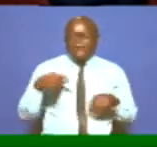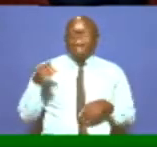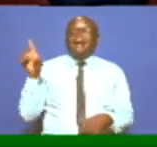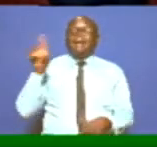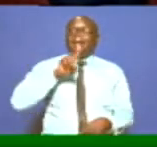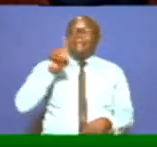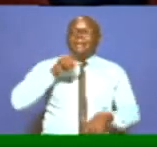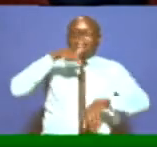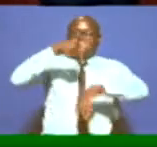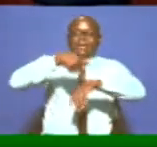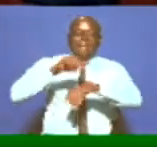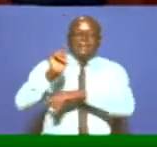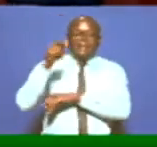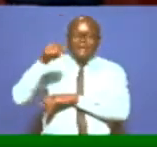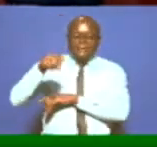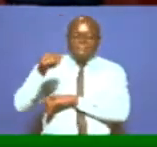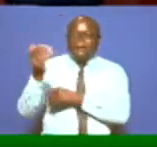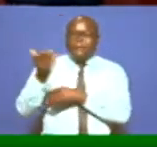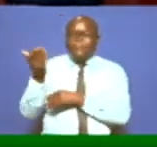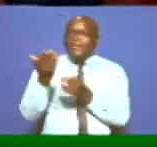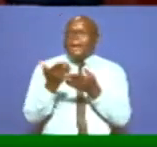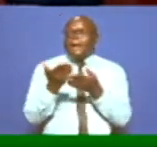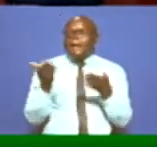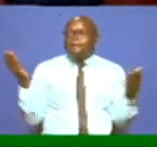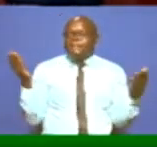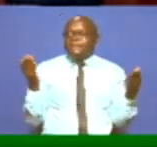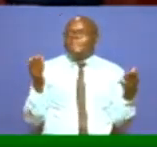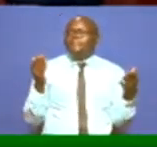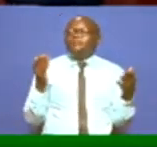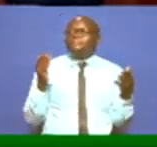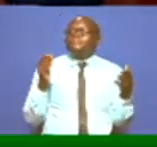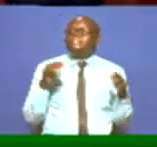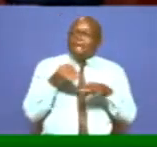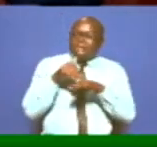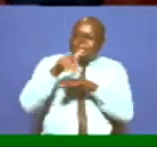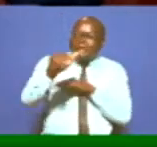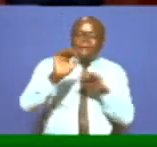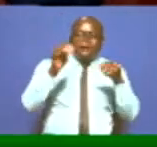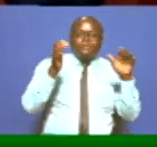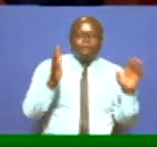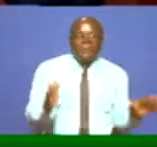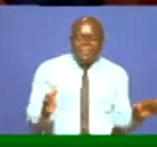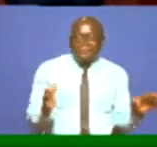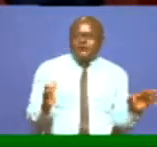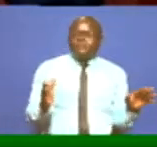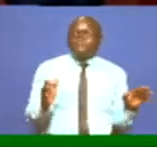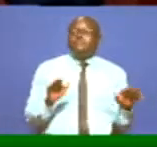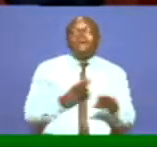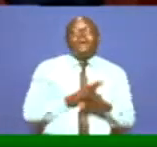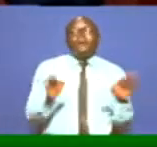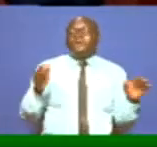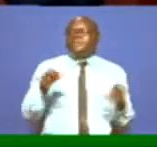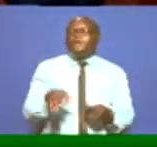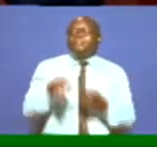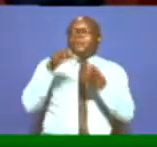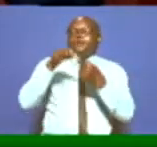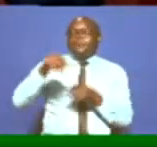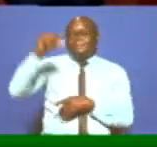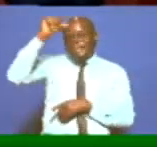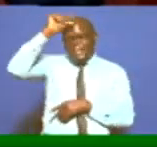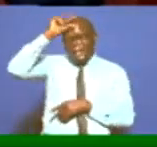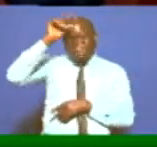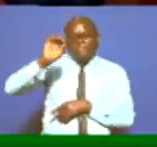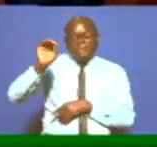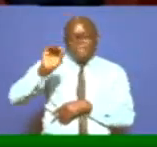in this country, where everything that is directed to our farmers is not the priority of this government.